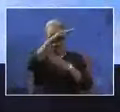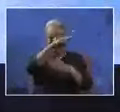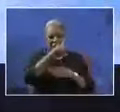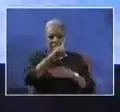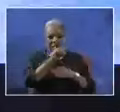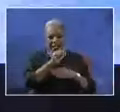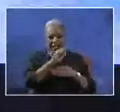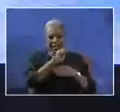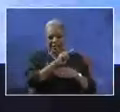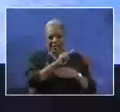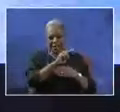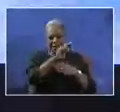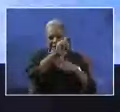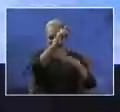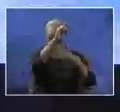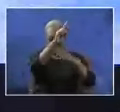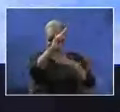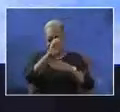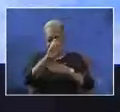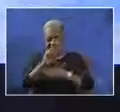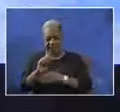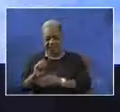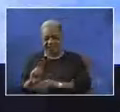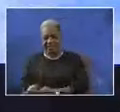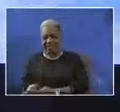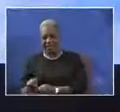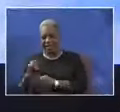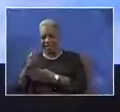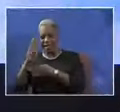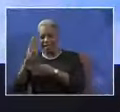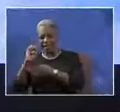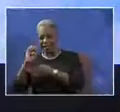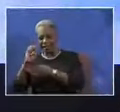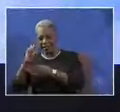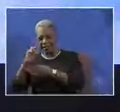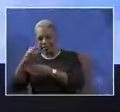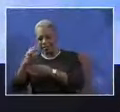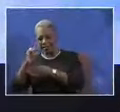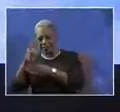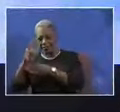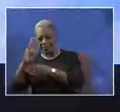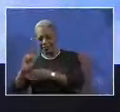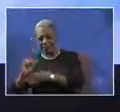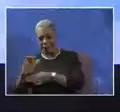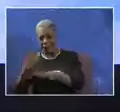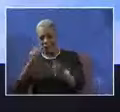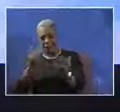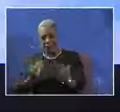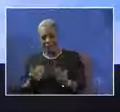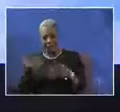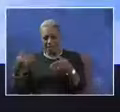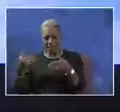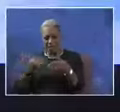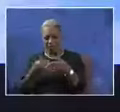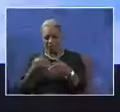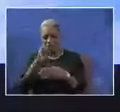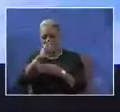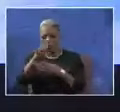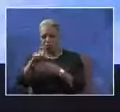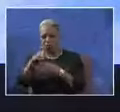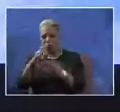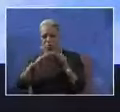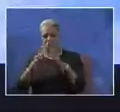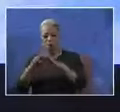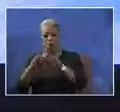coming down, it's coming down, until now it is near Jerusalem.